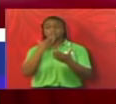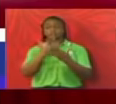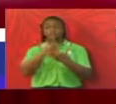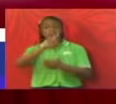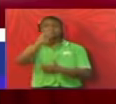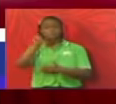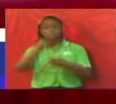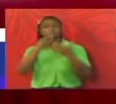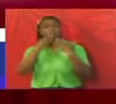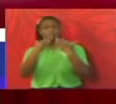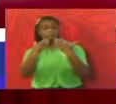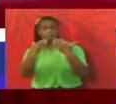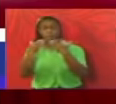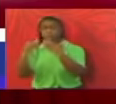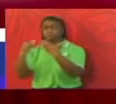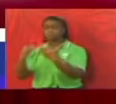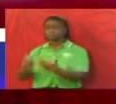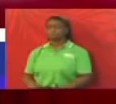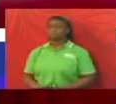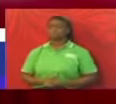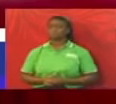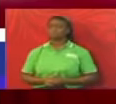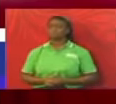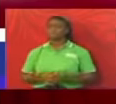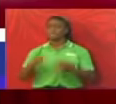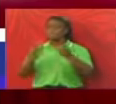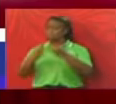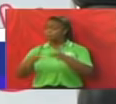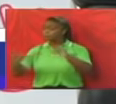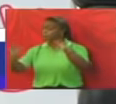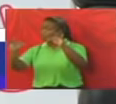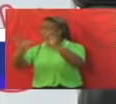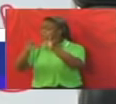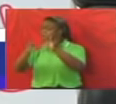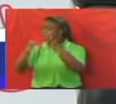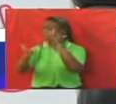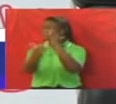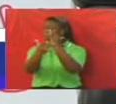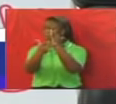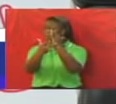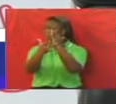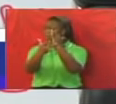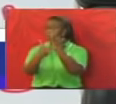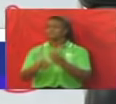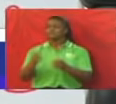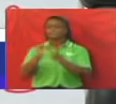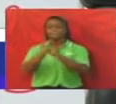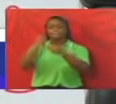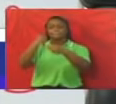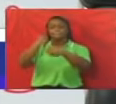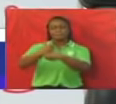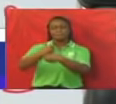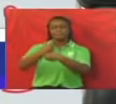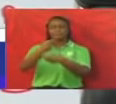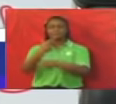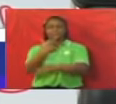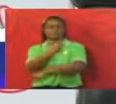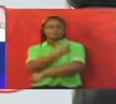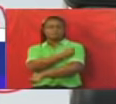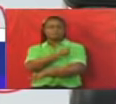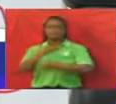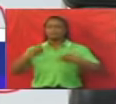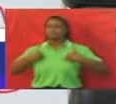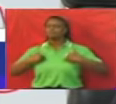so, essentially, the technology behind all of these vaccines have been around for many